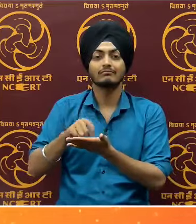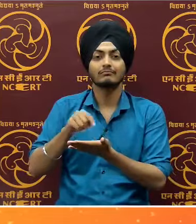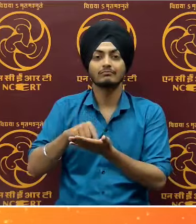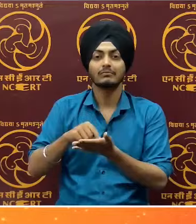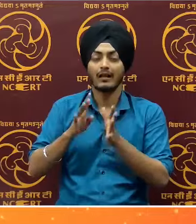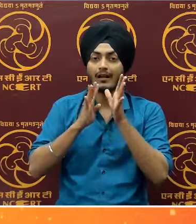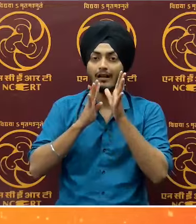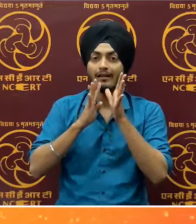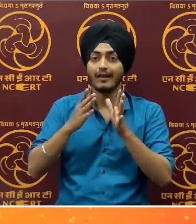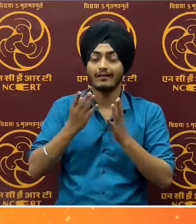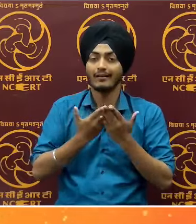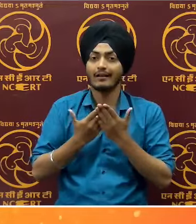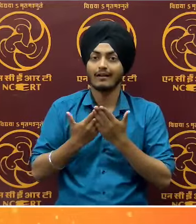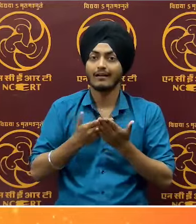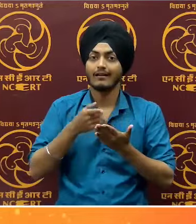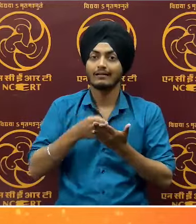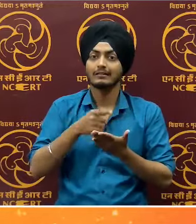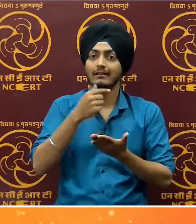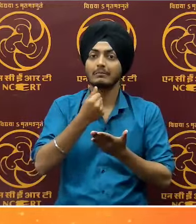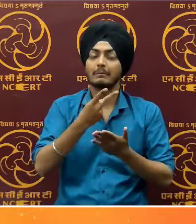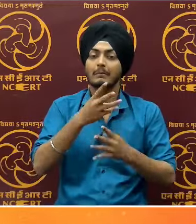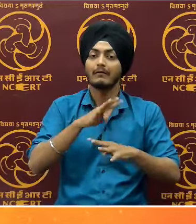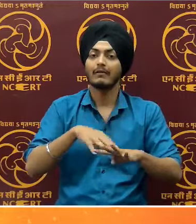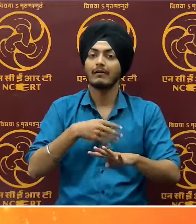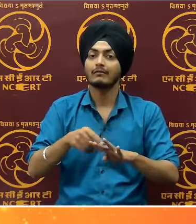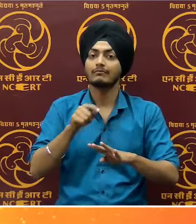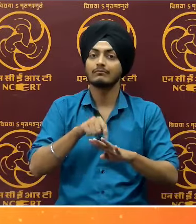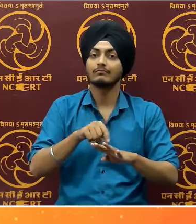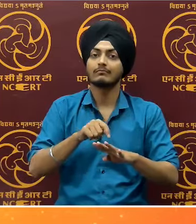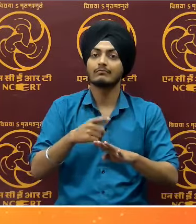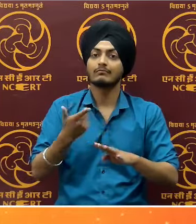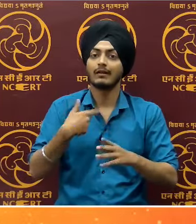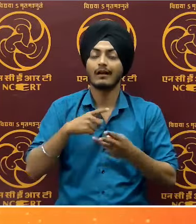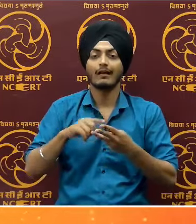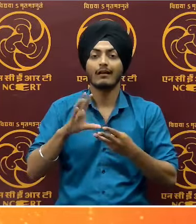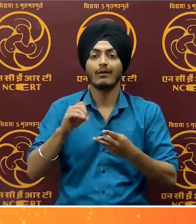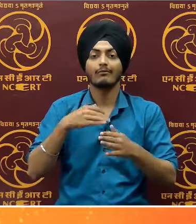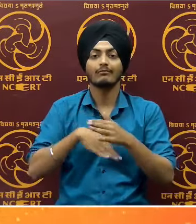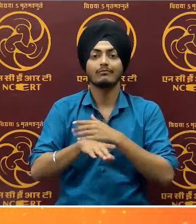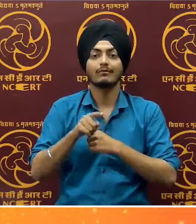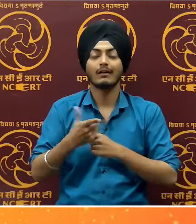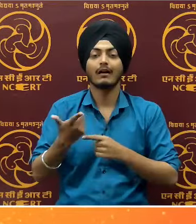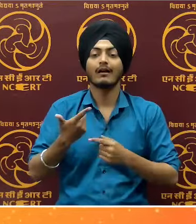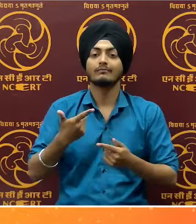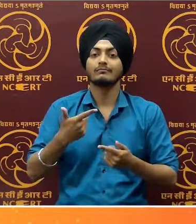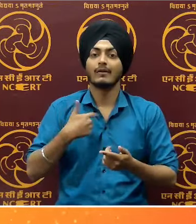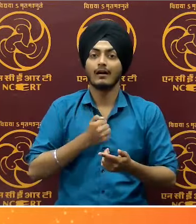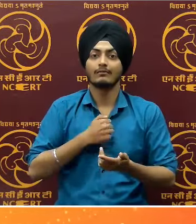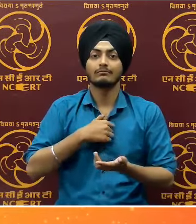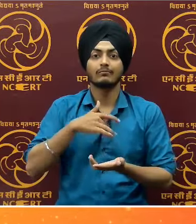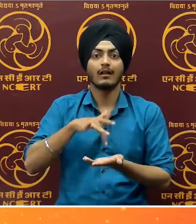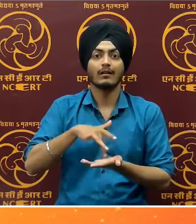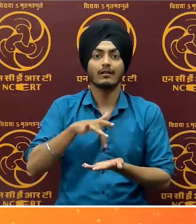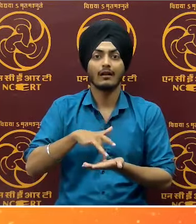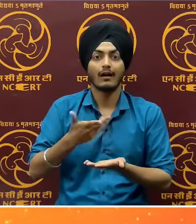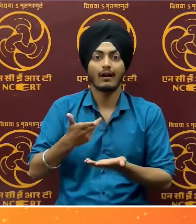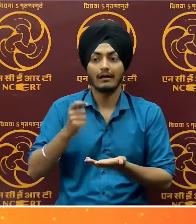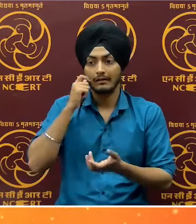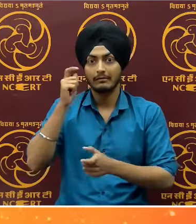standard, that factors of production, basically in economics there are land, labor, capital